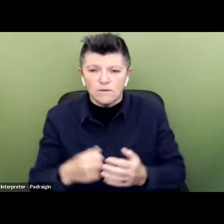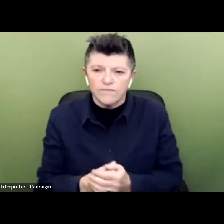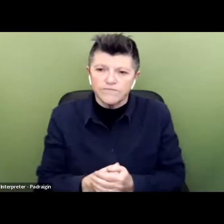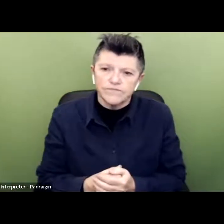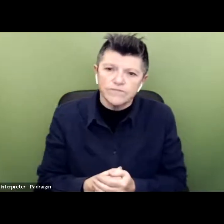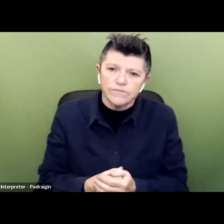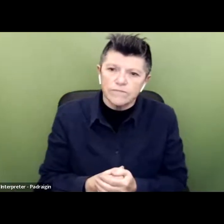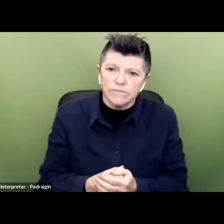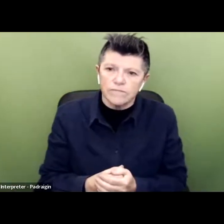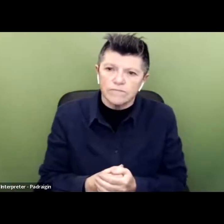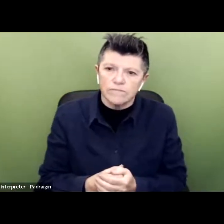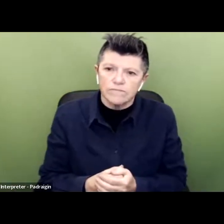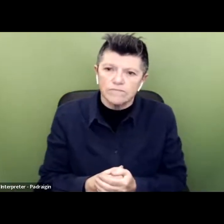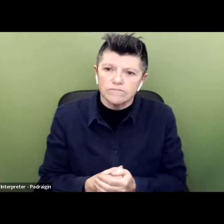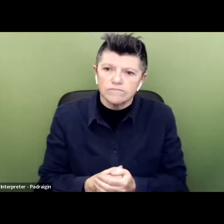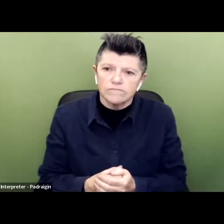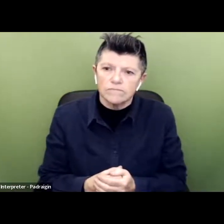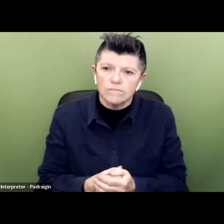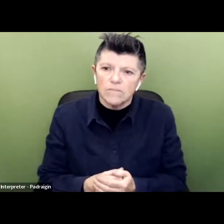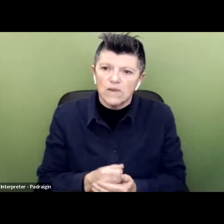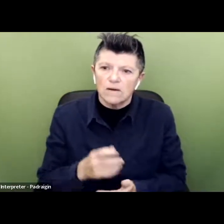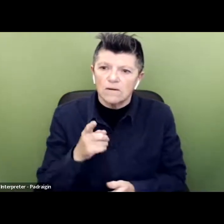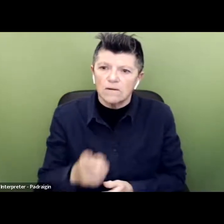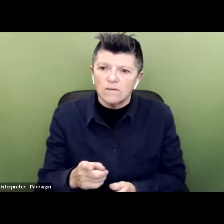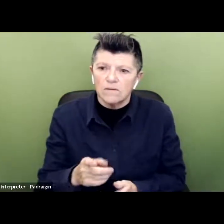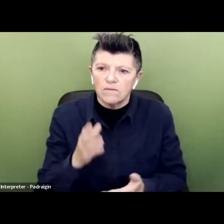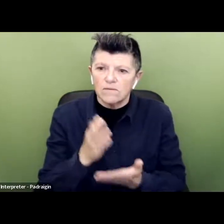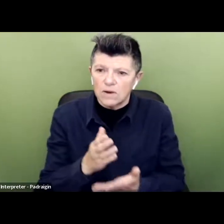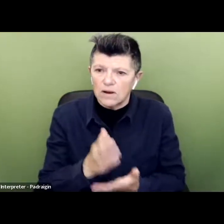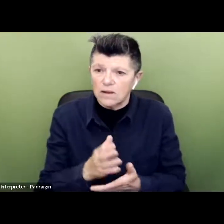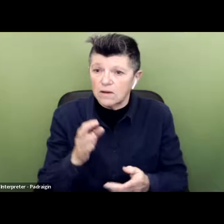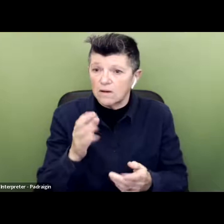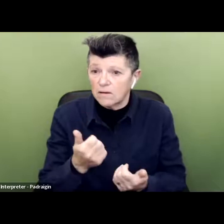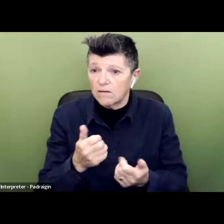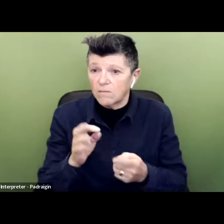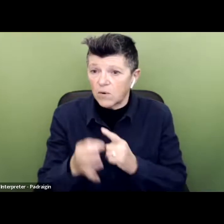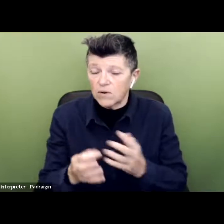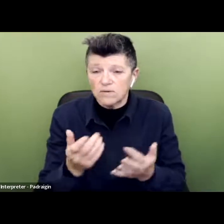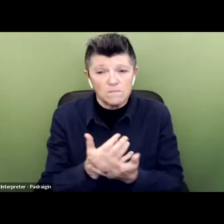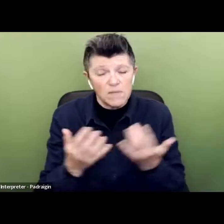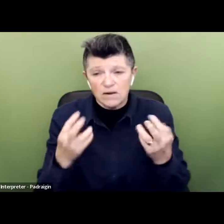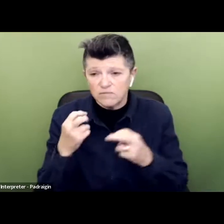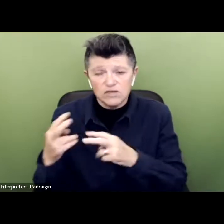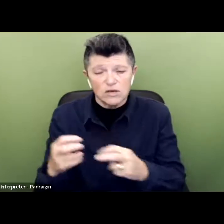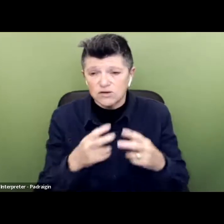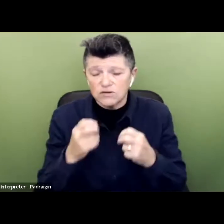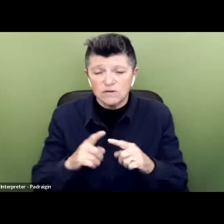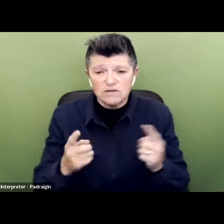So this is a really important point of congruence. Many researchers working on inequality across different fields of study.